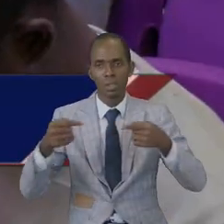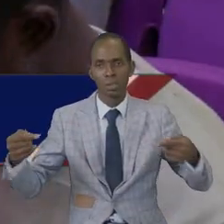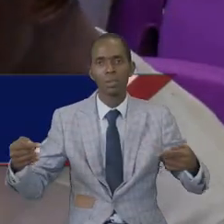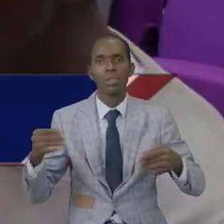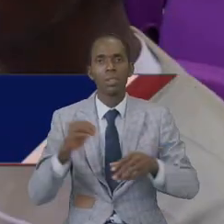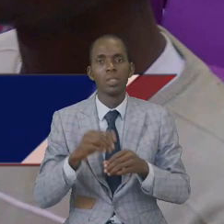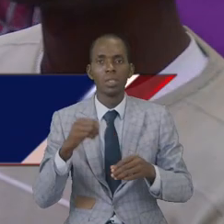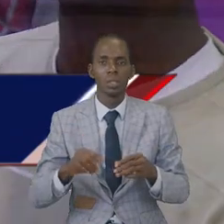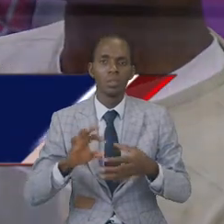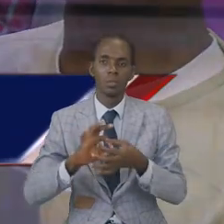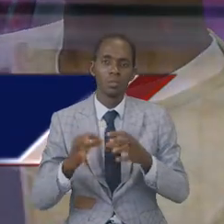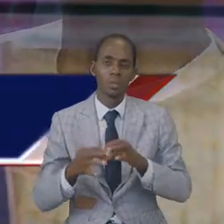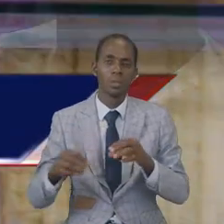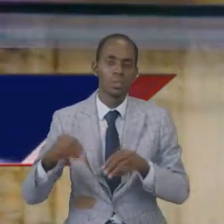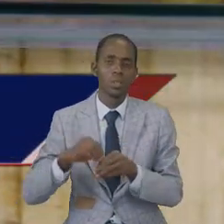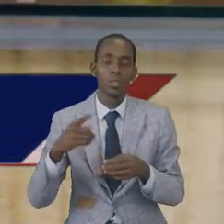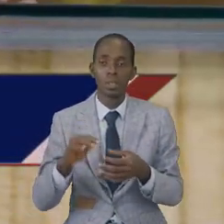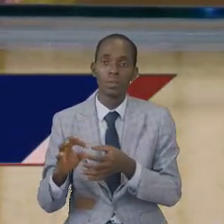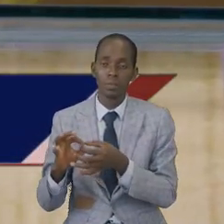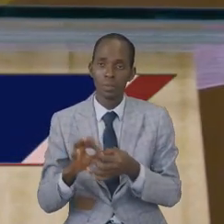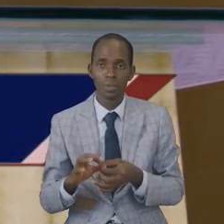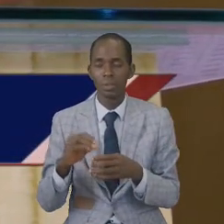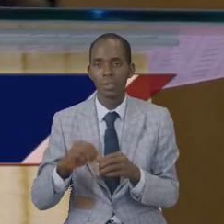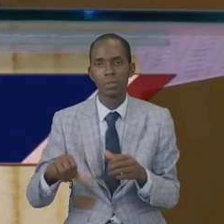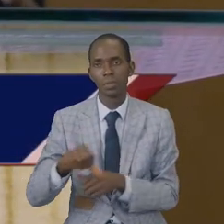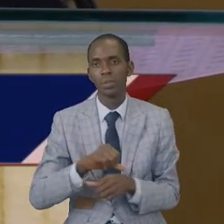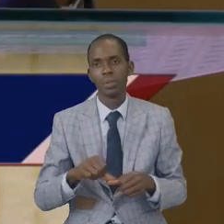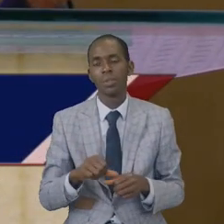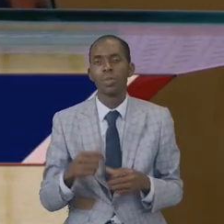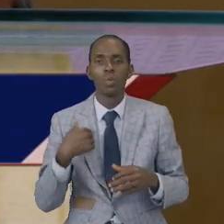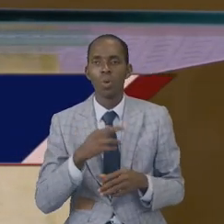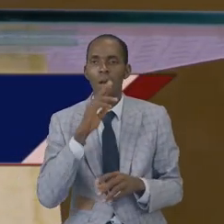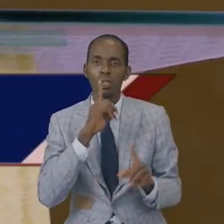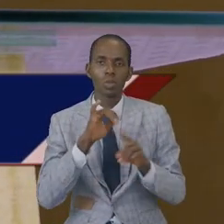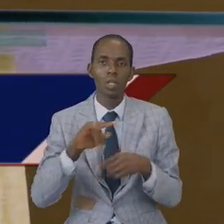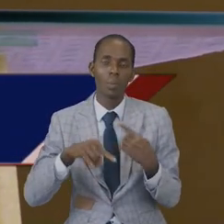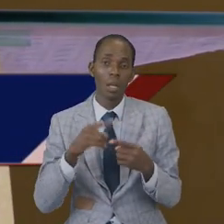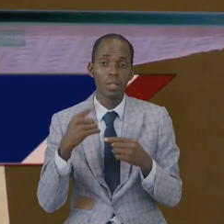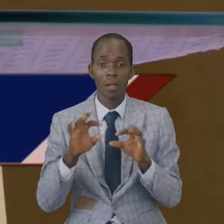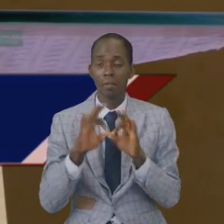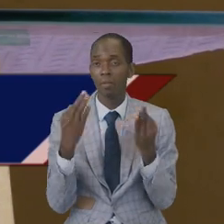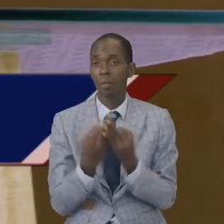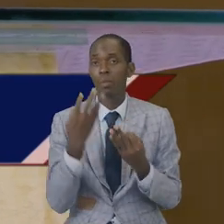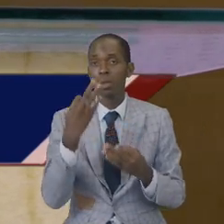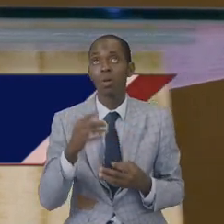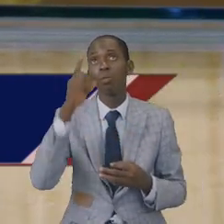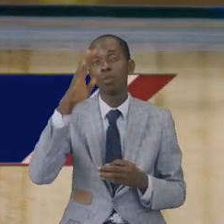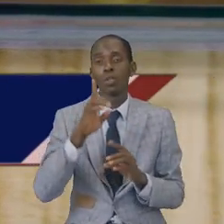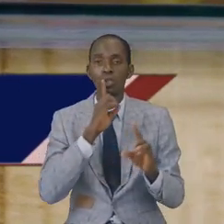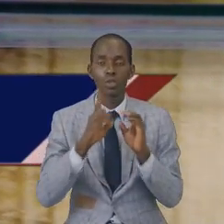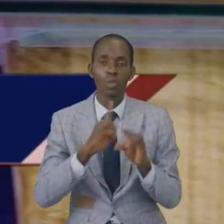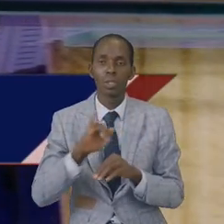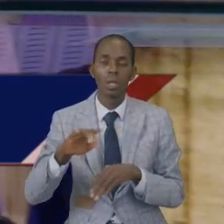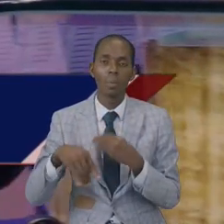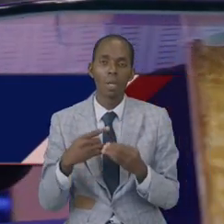fellowship. Sowing discord in the fellowship. We're talking now of the family of God. We're talking now of